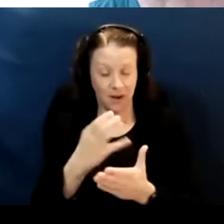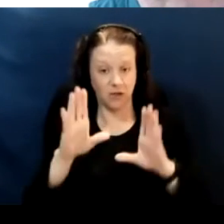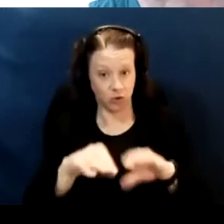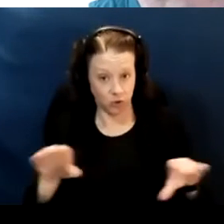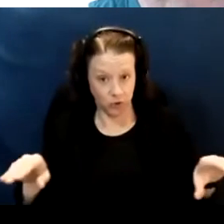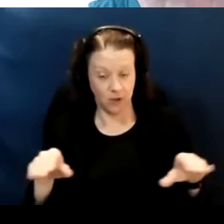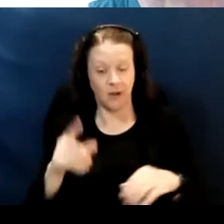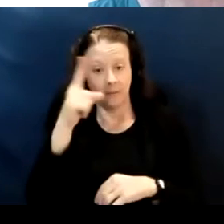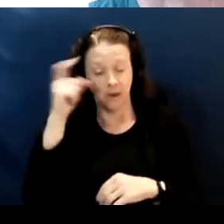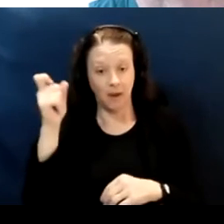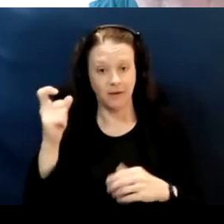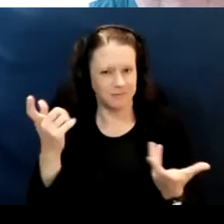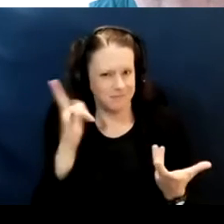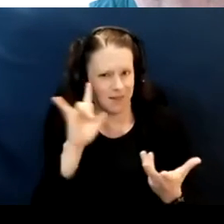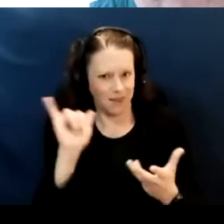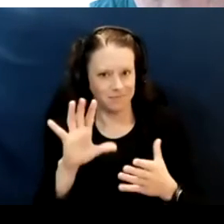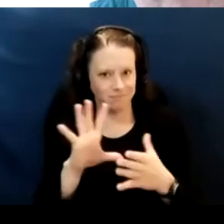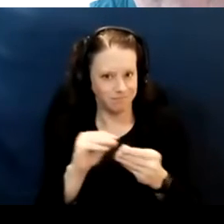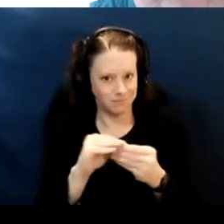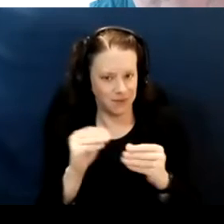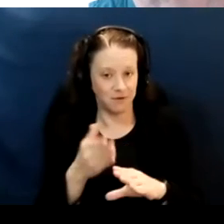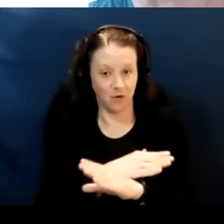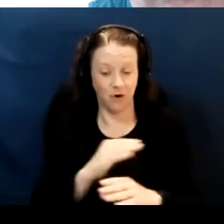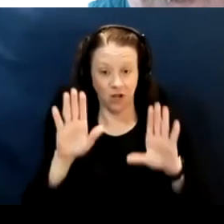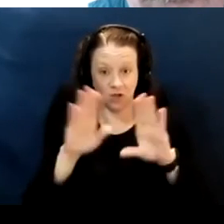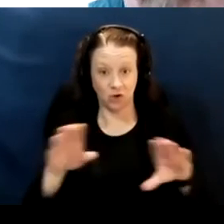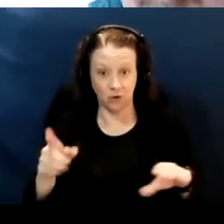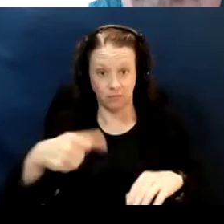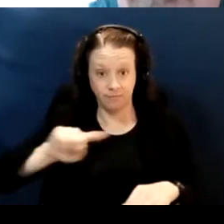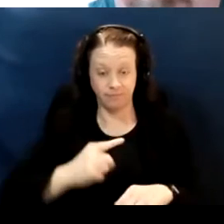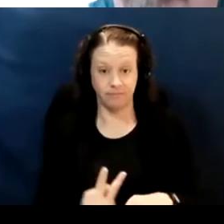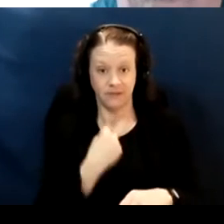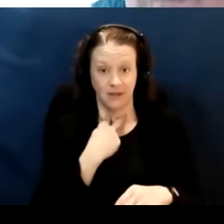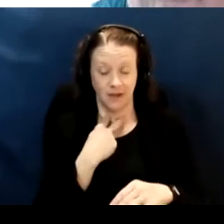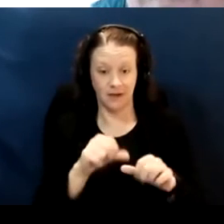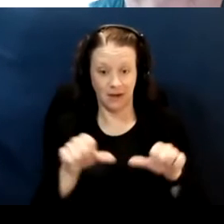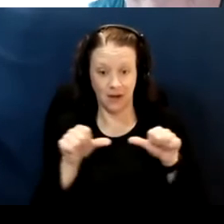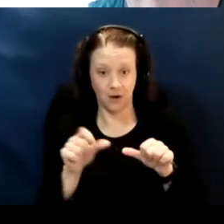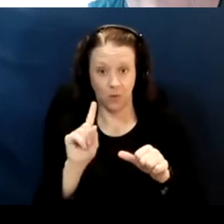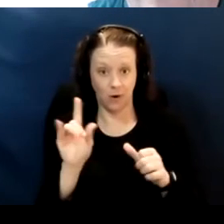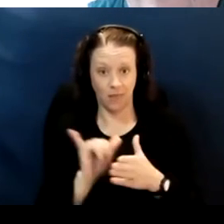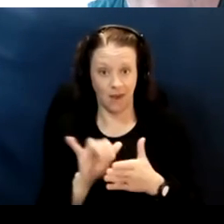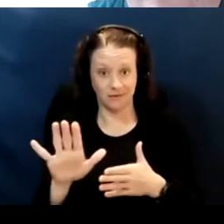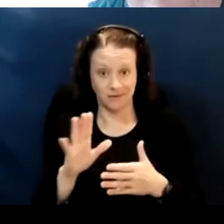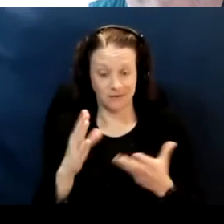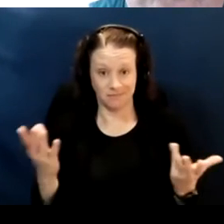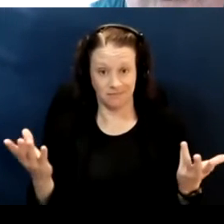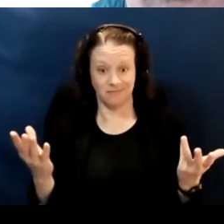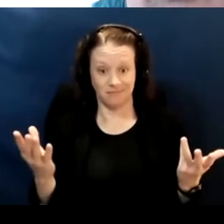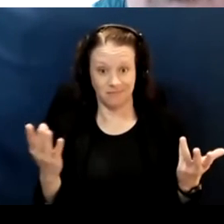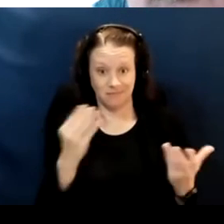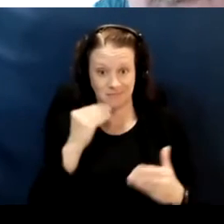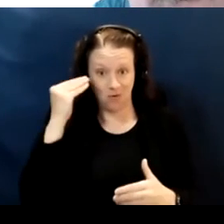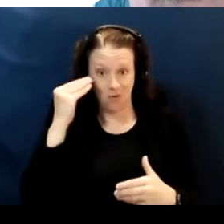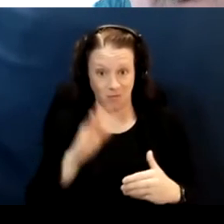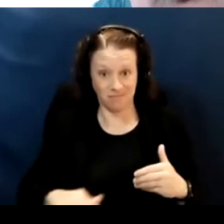Because like it was stated, our children are stuck in an area where it's the home front, and we have to be